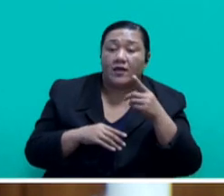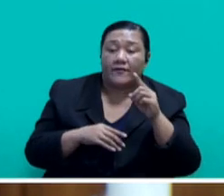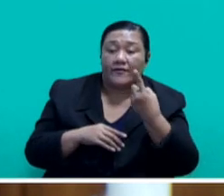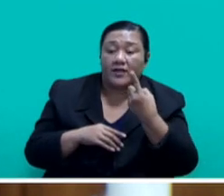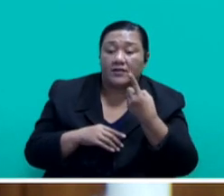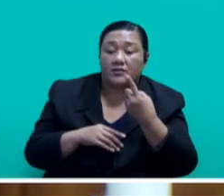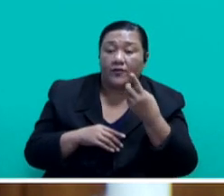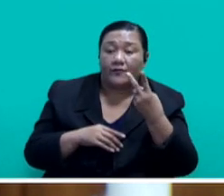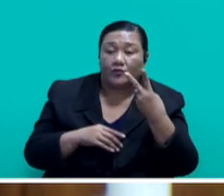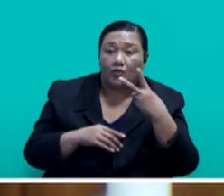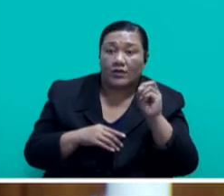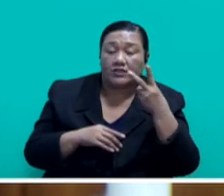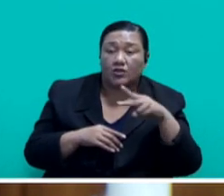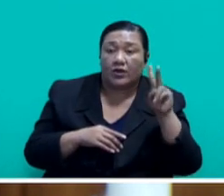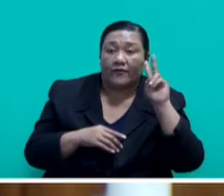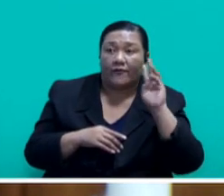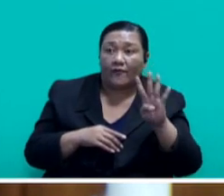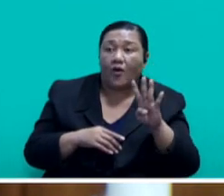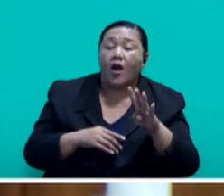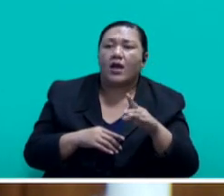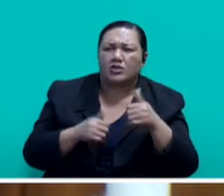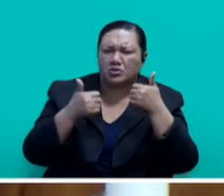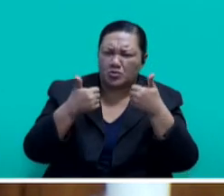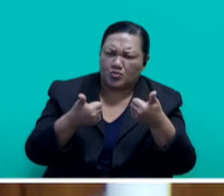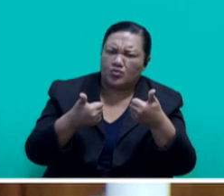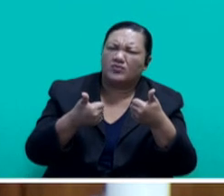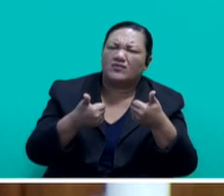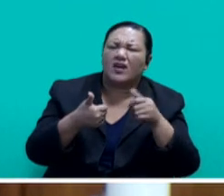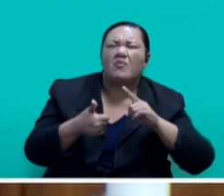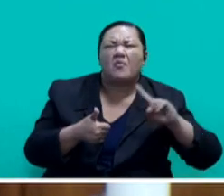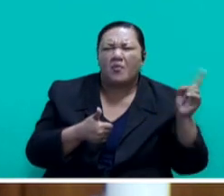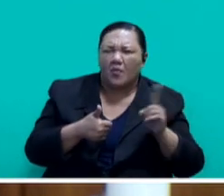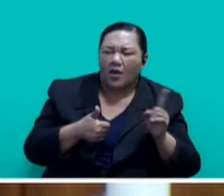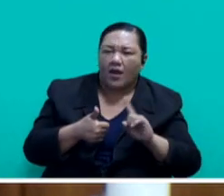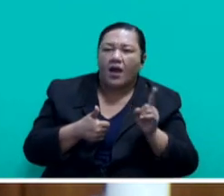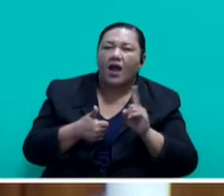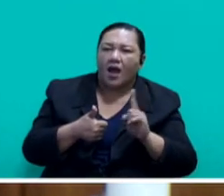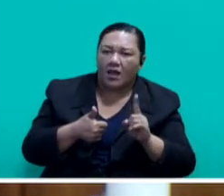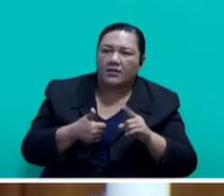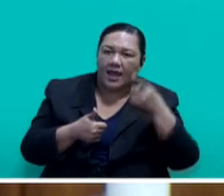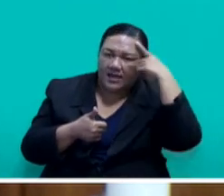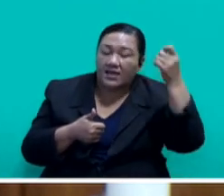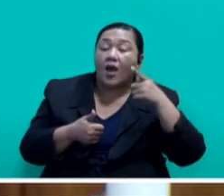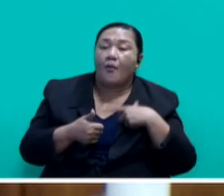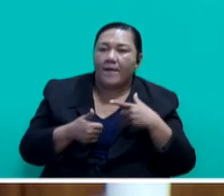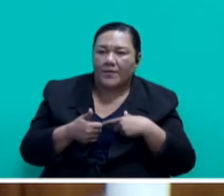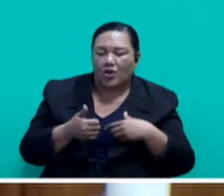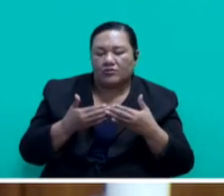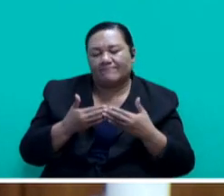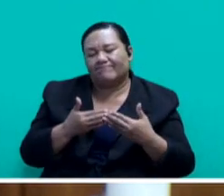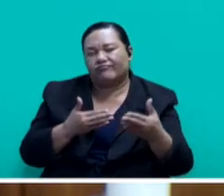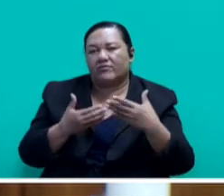workers. It will contribute to more to their lifelong savings and investment ability. A further welcoming news is